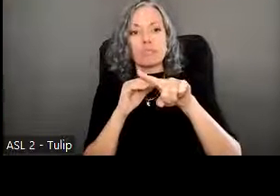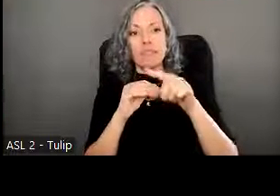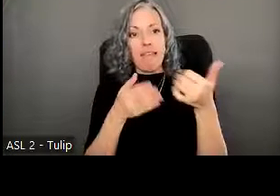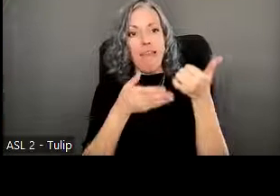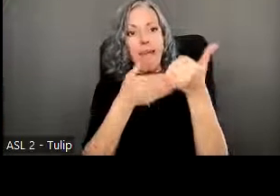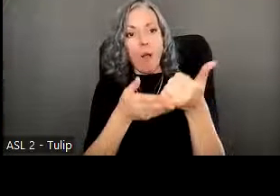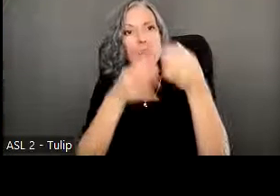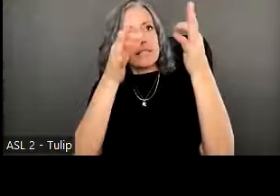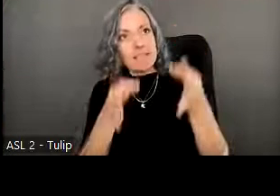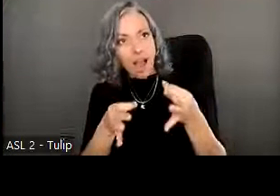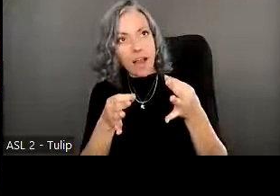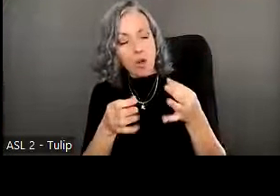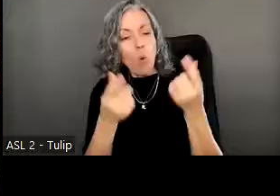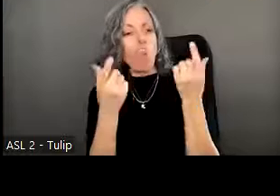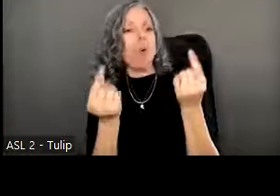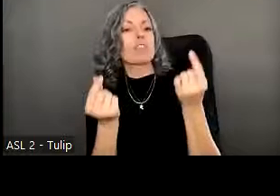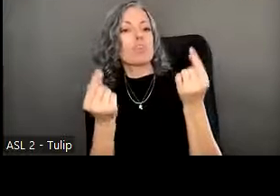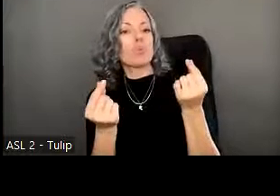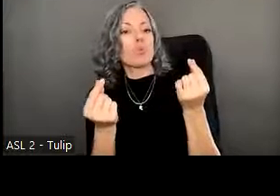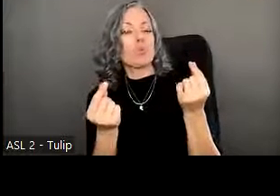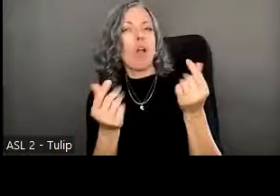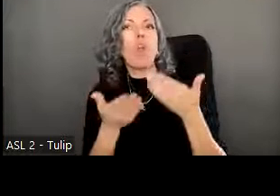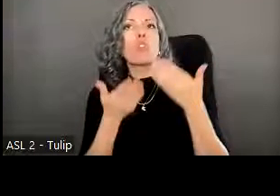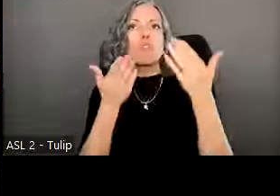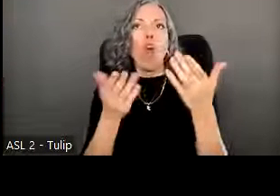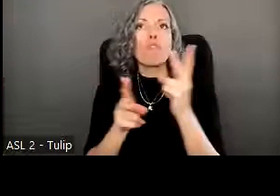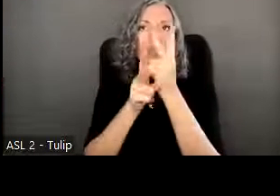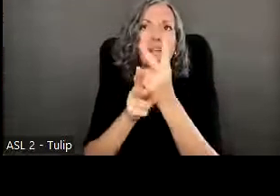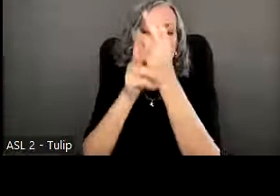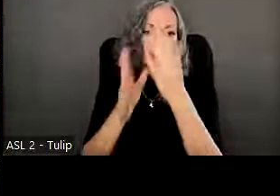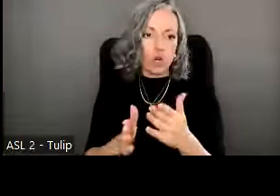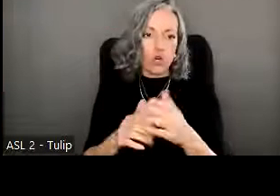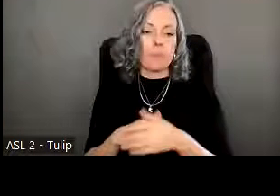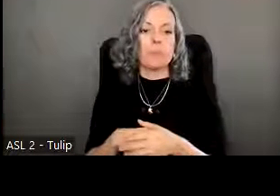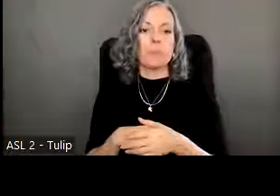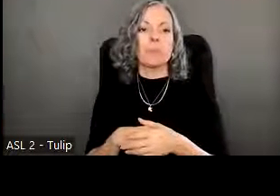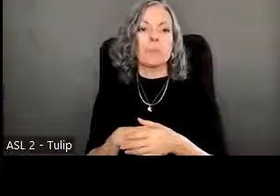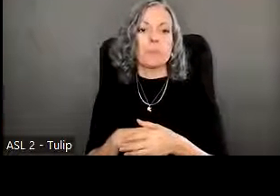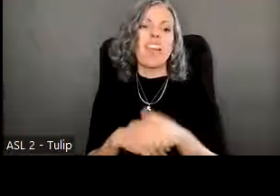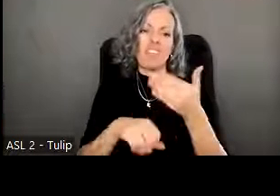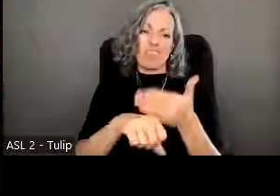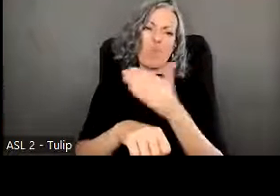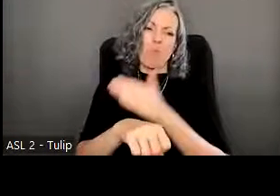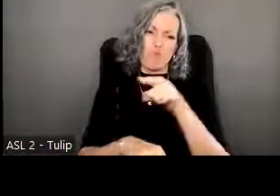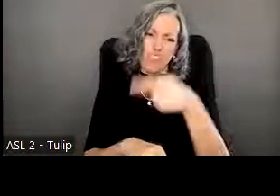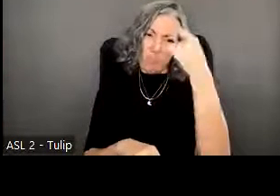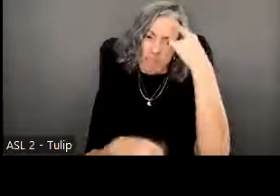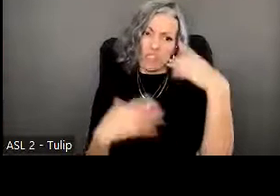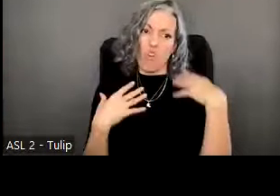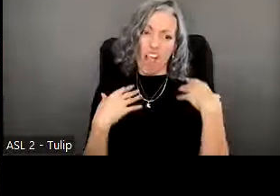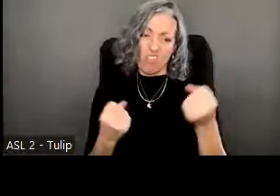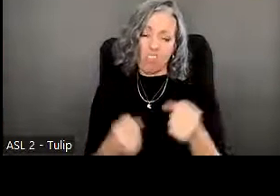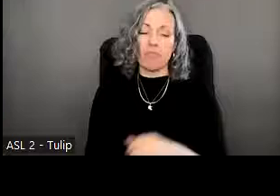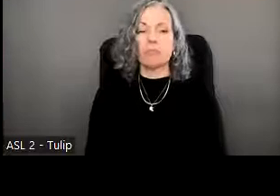us decide what to do, what to offer the caregiver. That's going to improve their mental health. Next